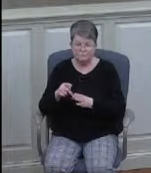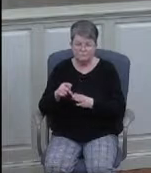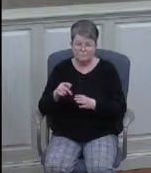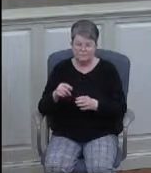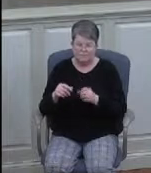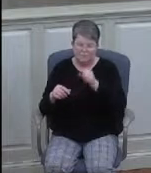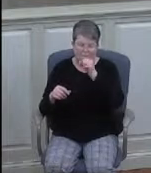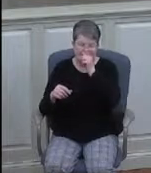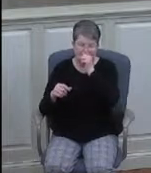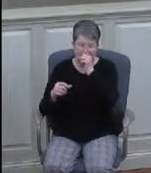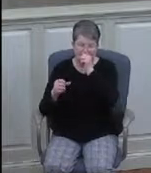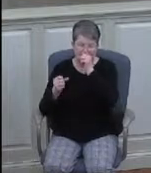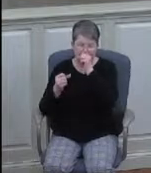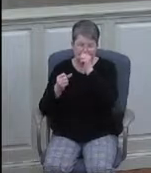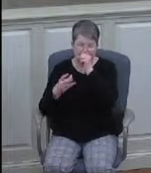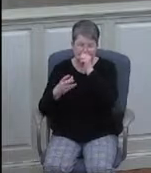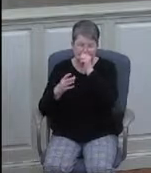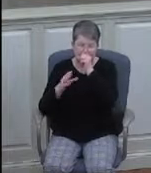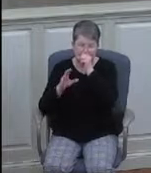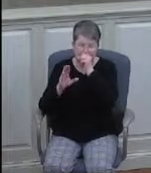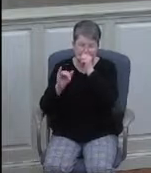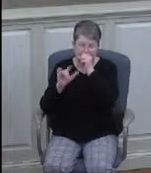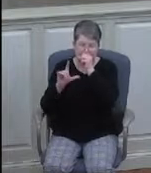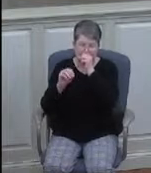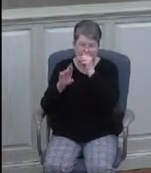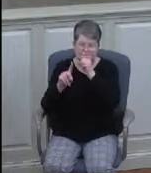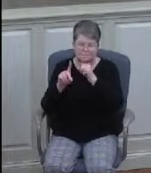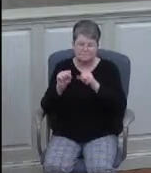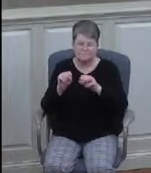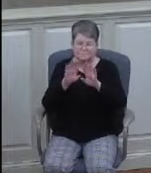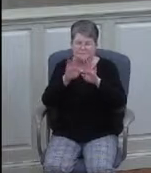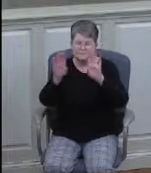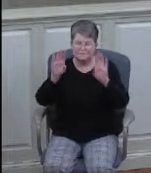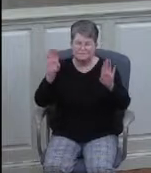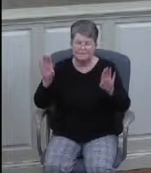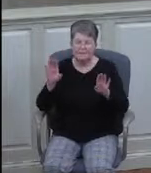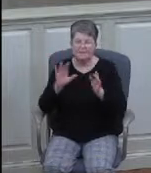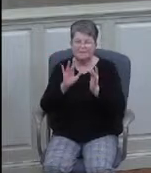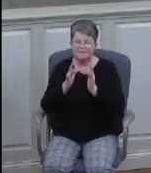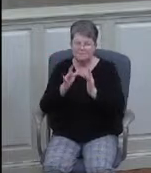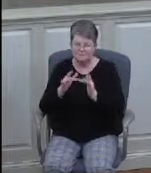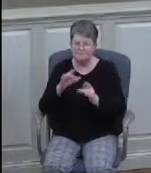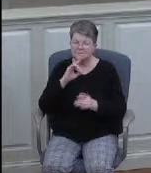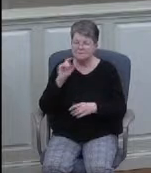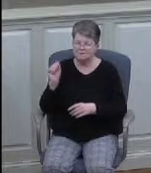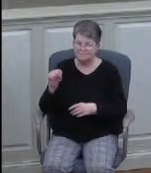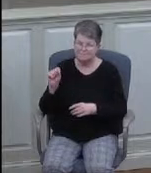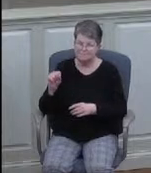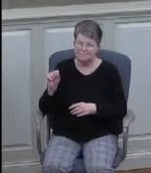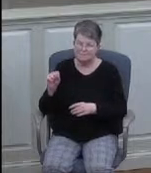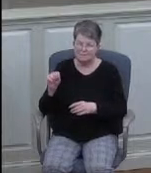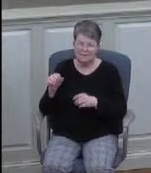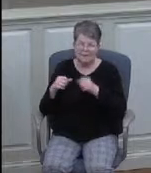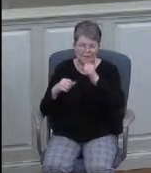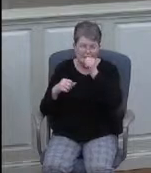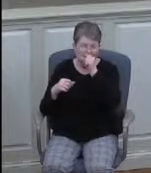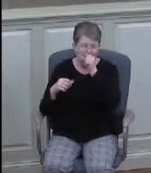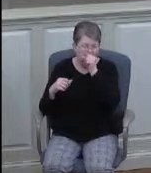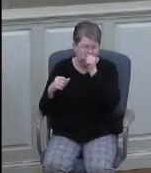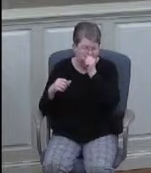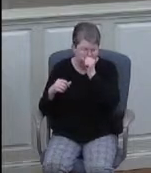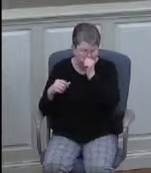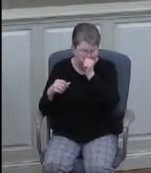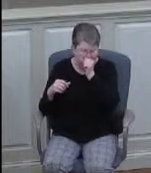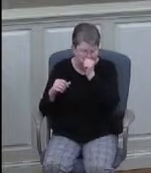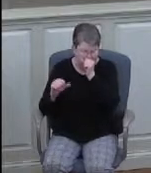multitude of, you know, billboards, internet, whatever? Yeah, and that's something that's we still got to put our thinking caps